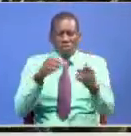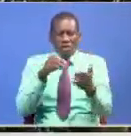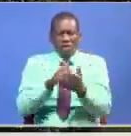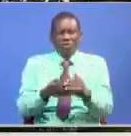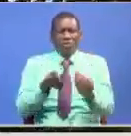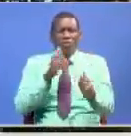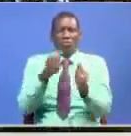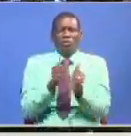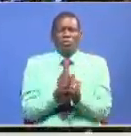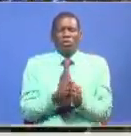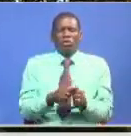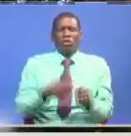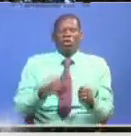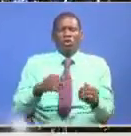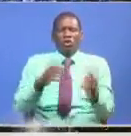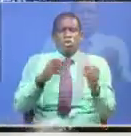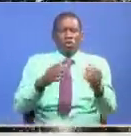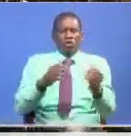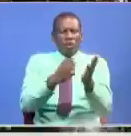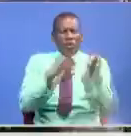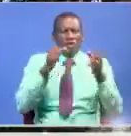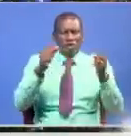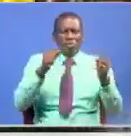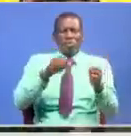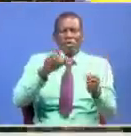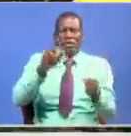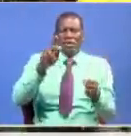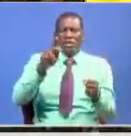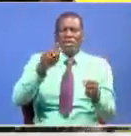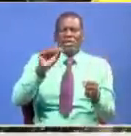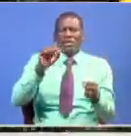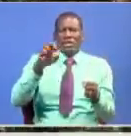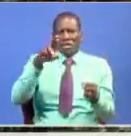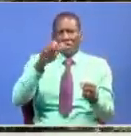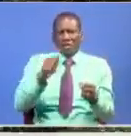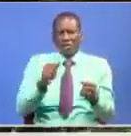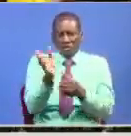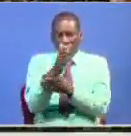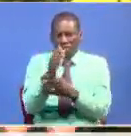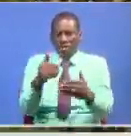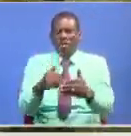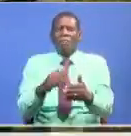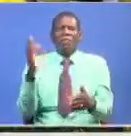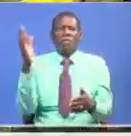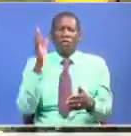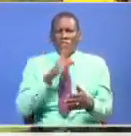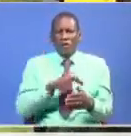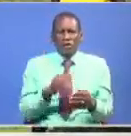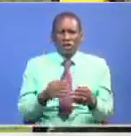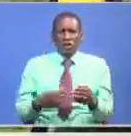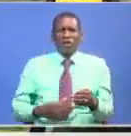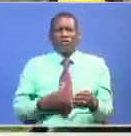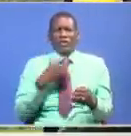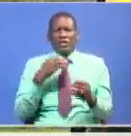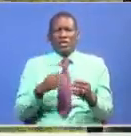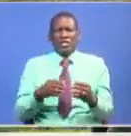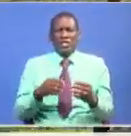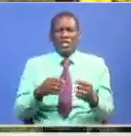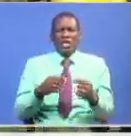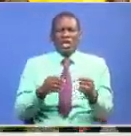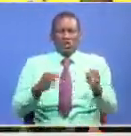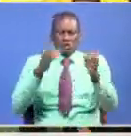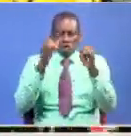Kitara FC at Masindi Stadium on Thursday before completing the tour with a duel against newly promoted